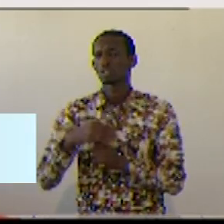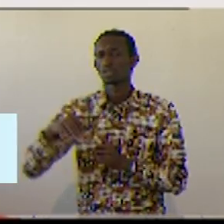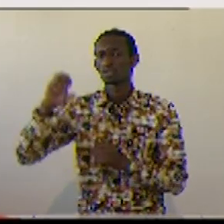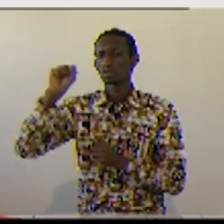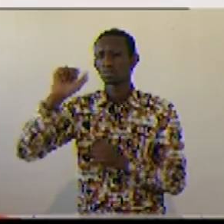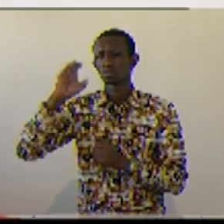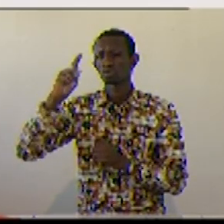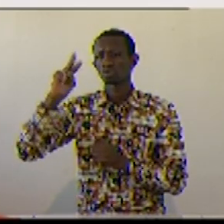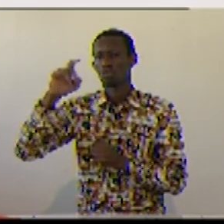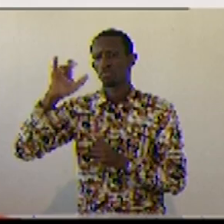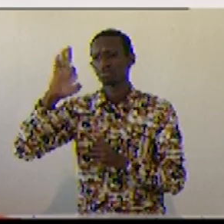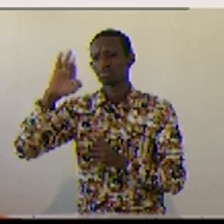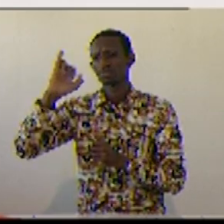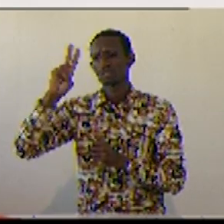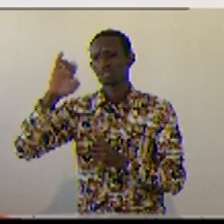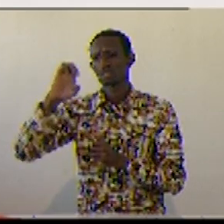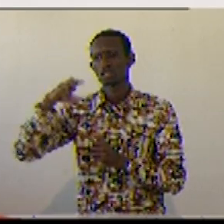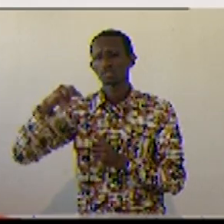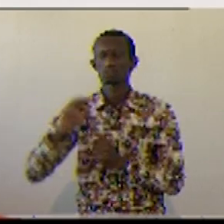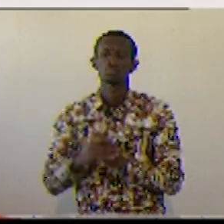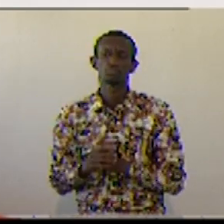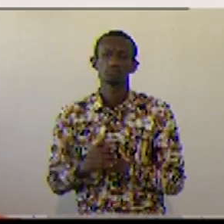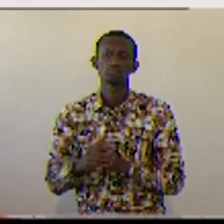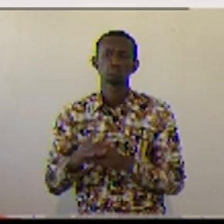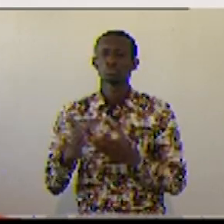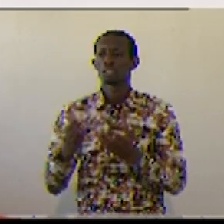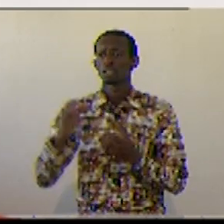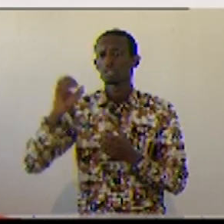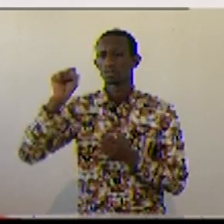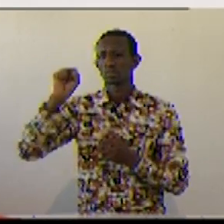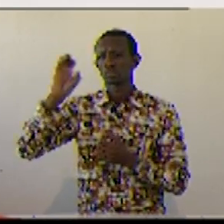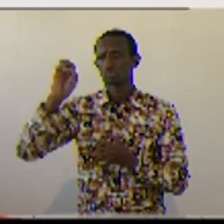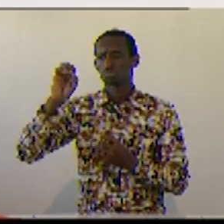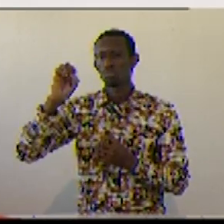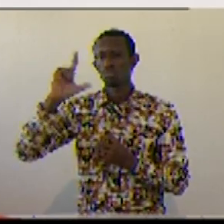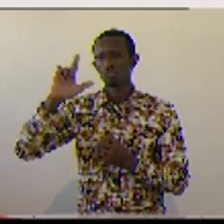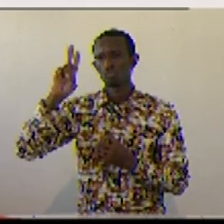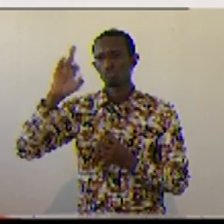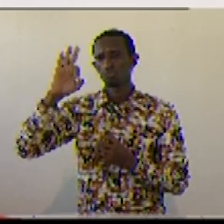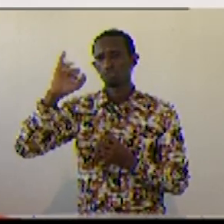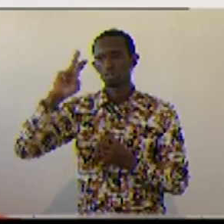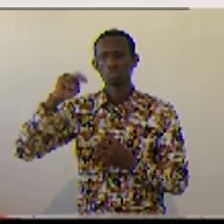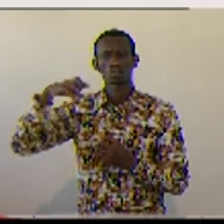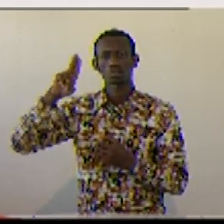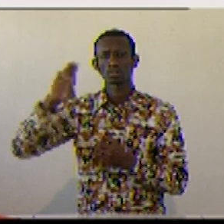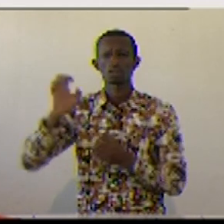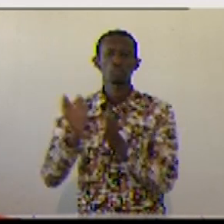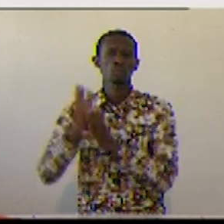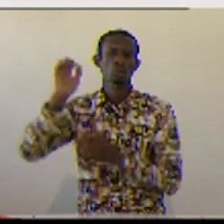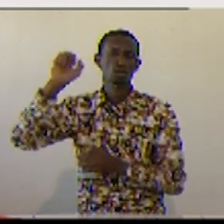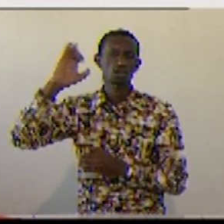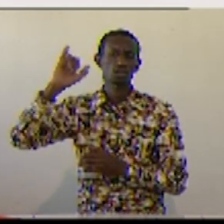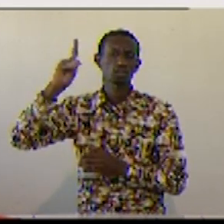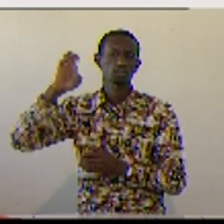we know there are nitric acid, sulfuric acid, and hydrochloric acid. I'm very sure those are the ones which